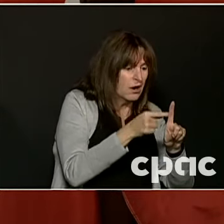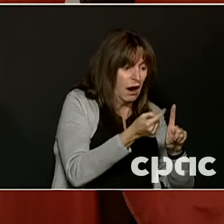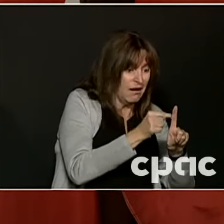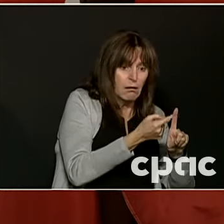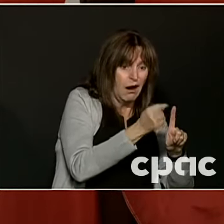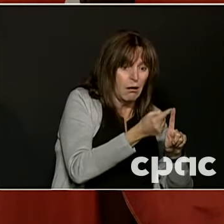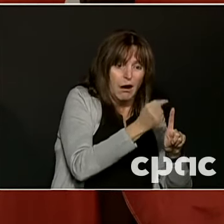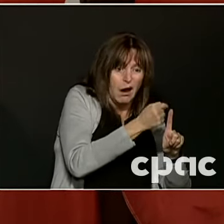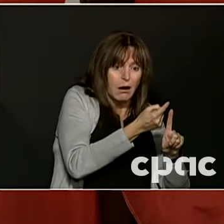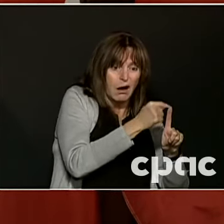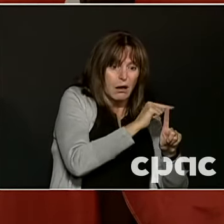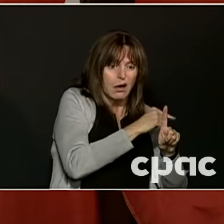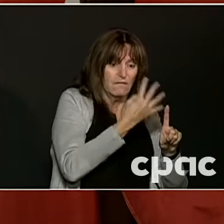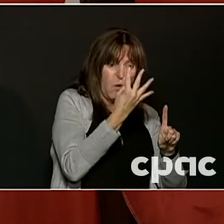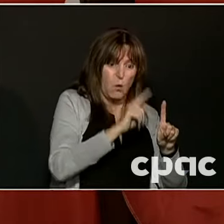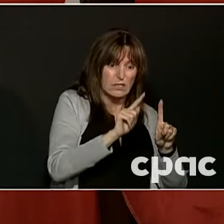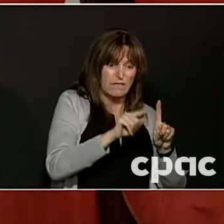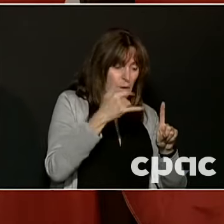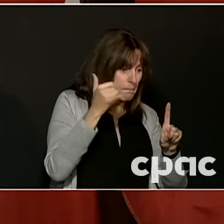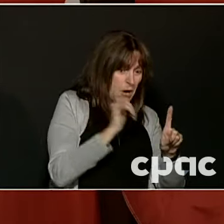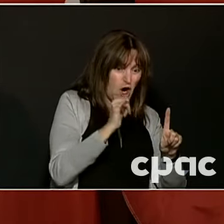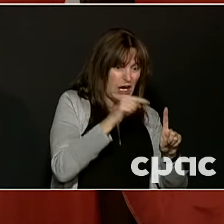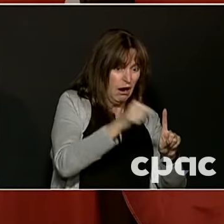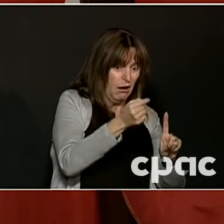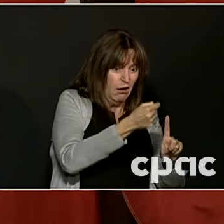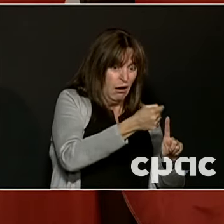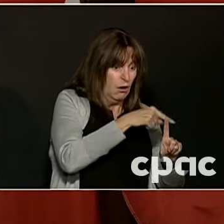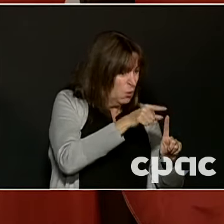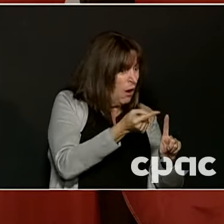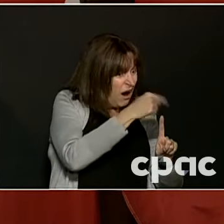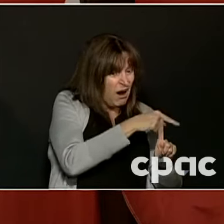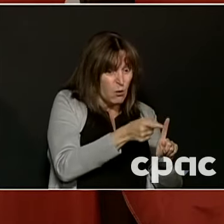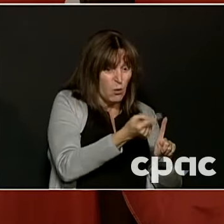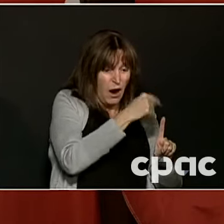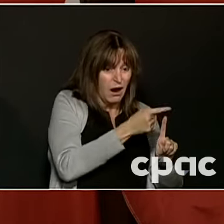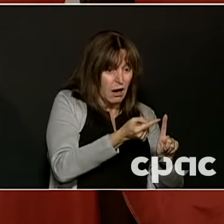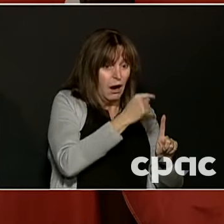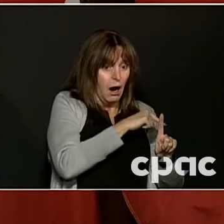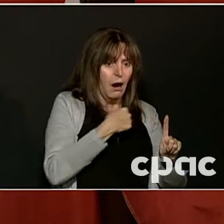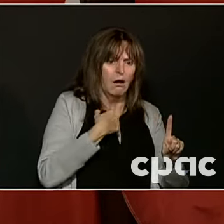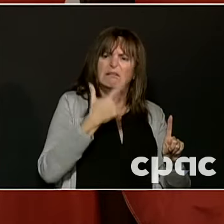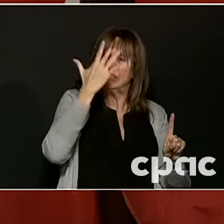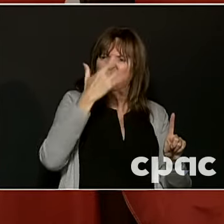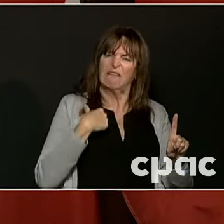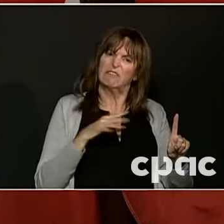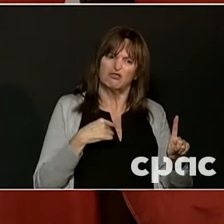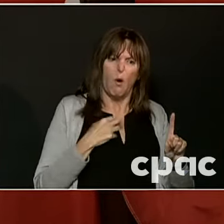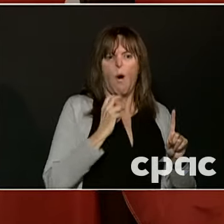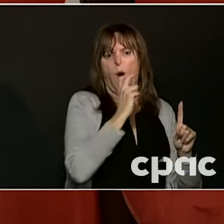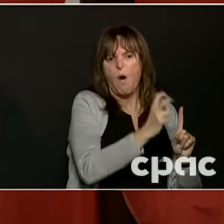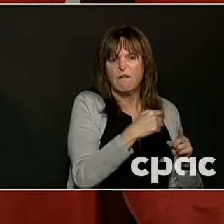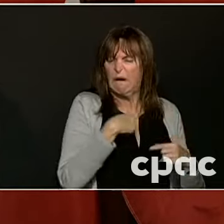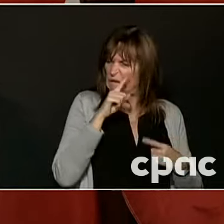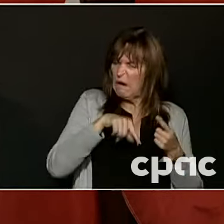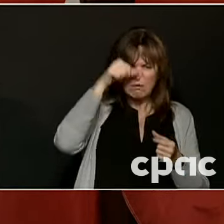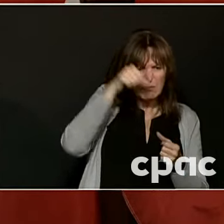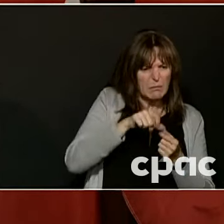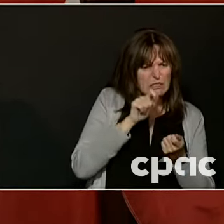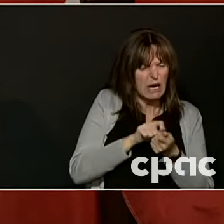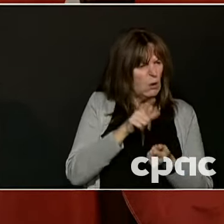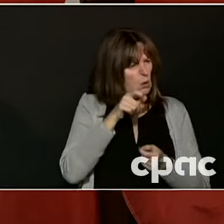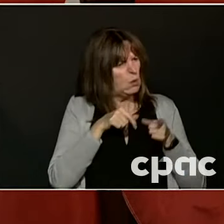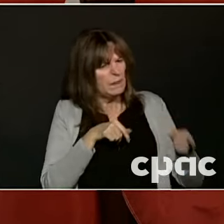people's houses I was in the week before, and 2 since I became sick, I can't remember exactly who was at them. That means you're dealing with a large